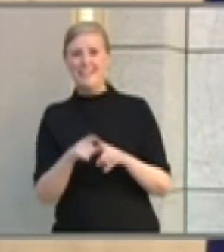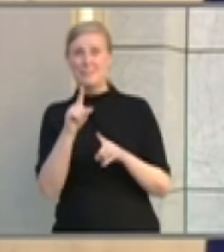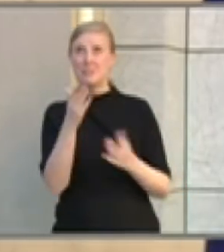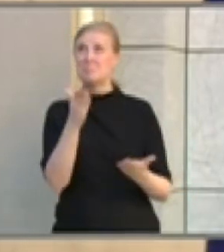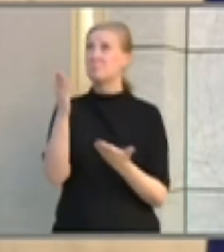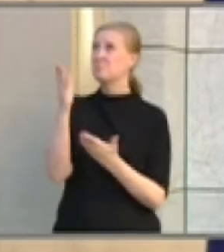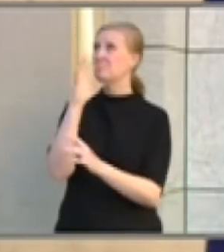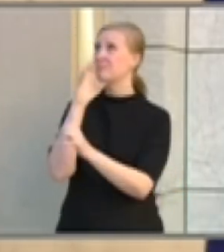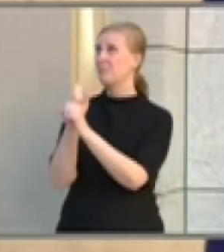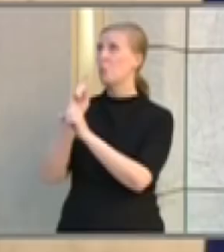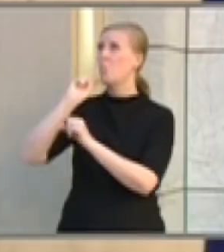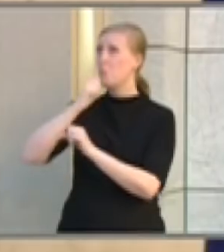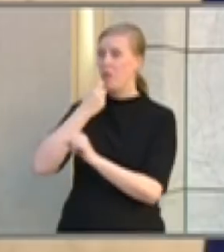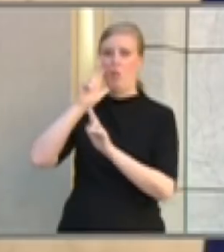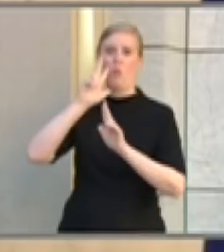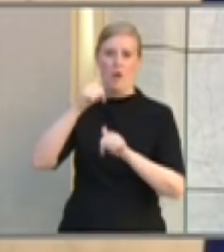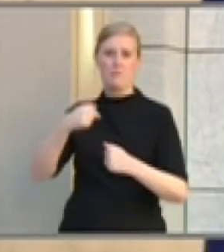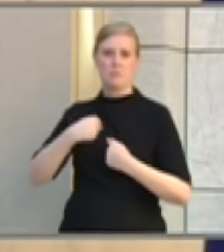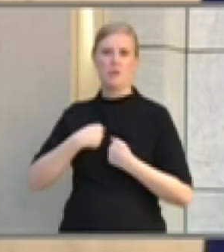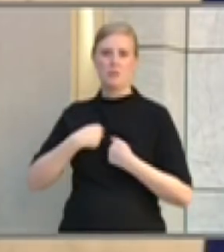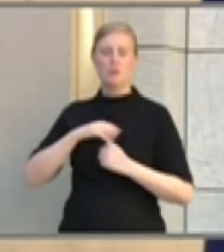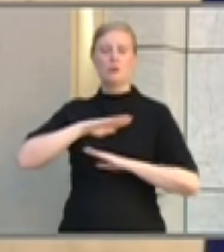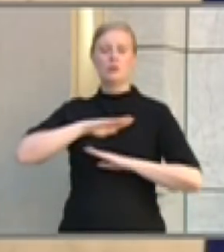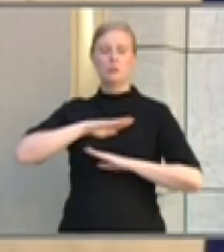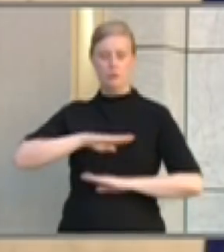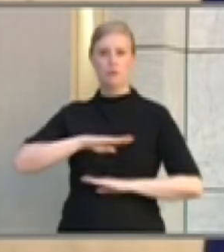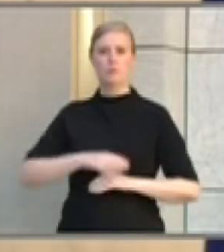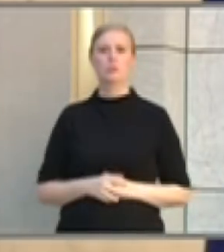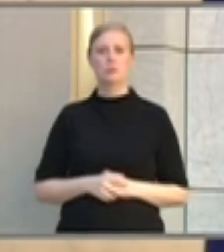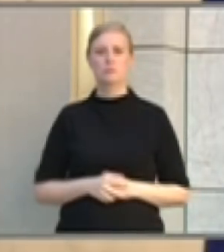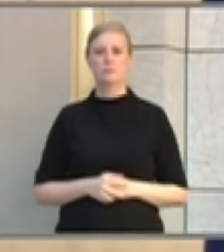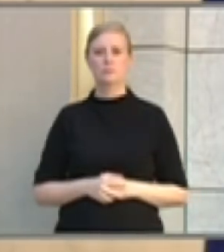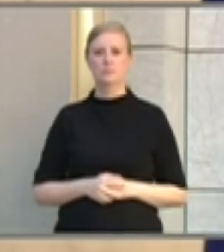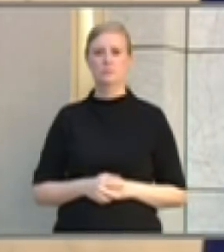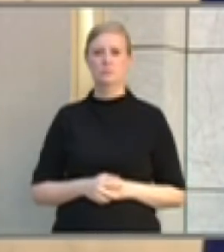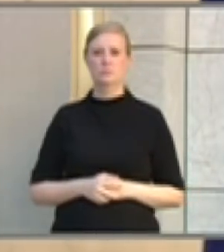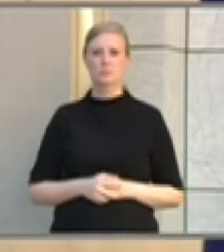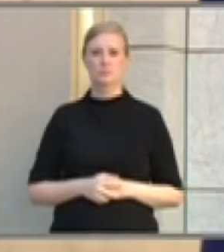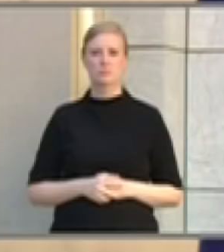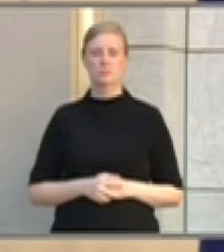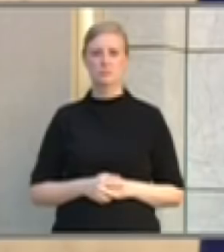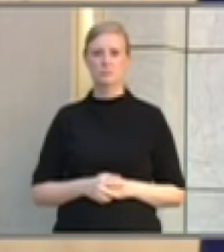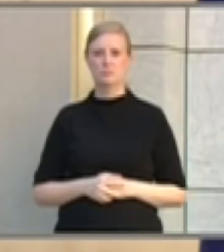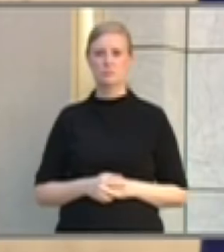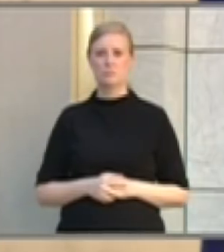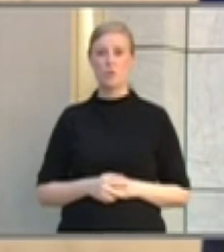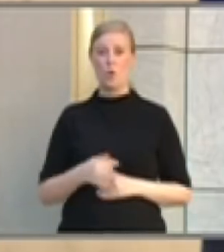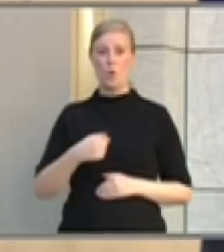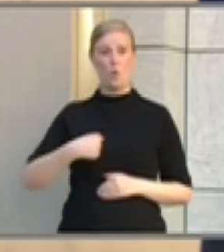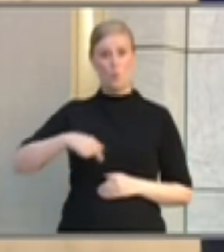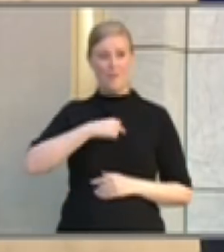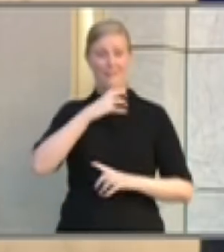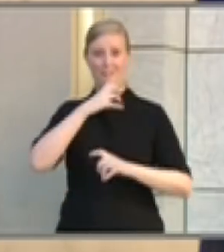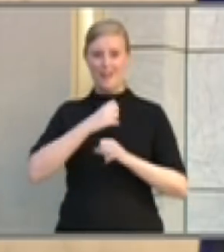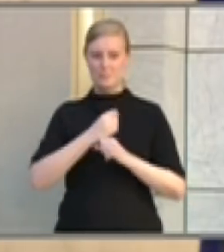Our priority all along has been to properly resource and prepare our health system for the challenges